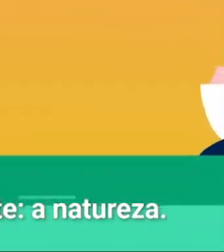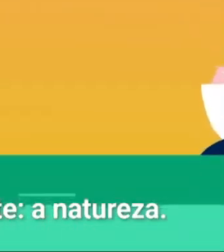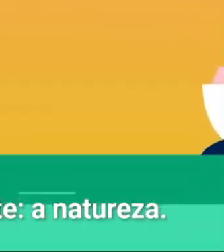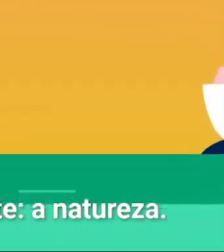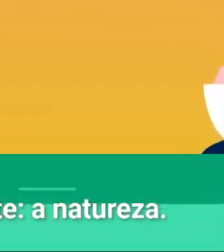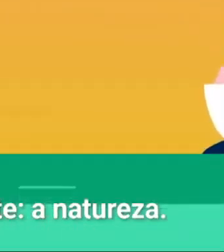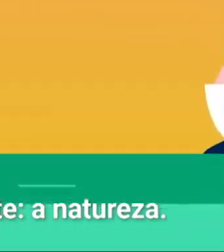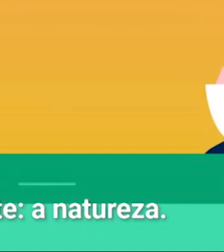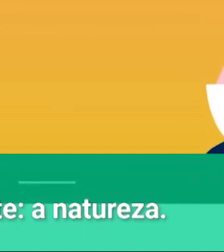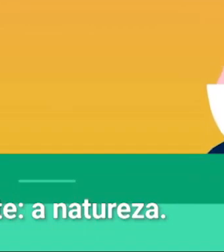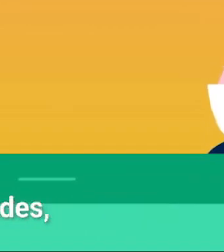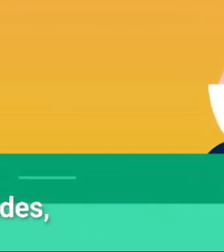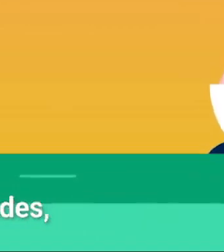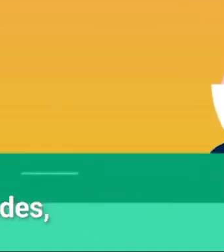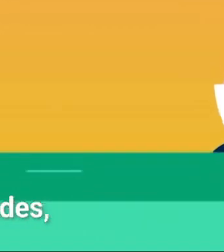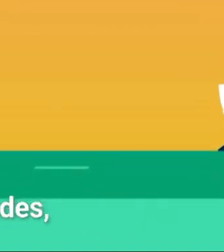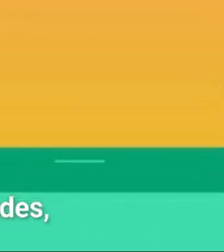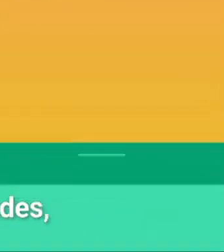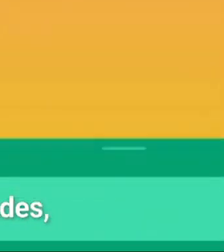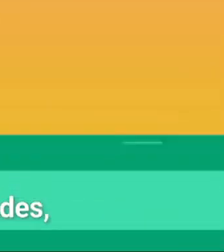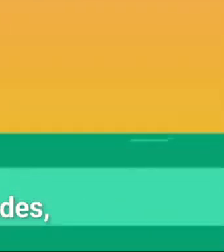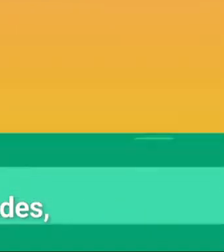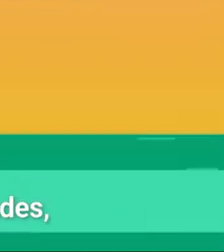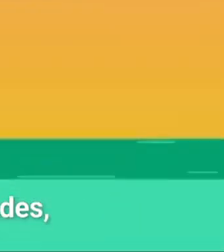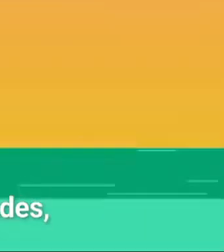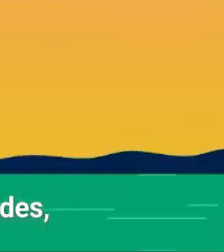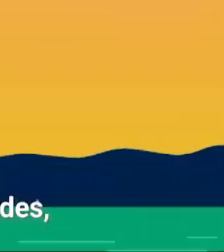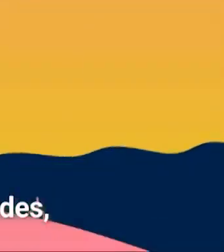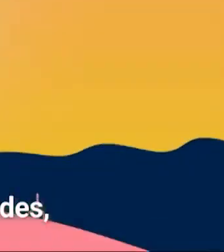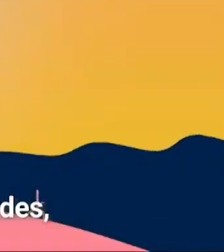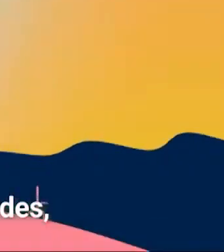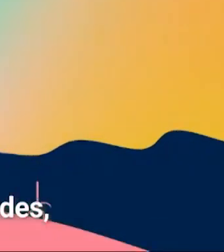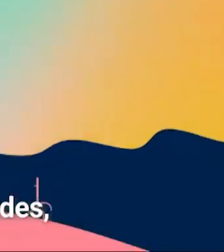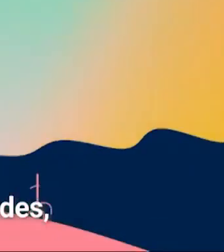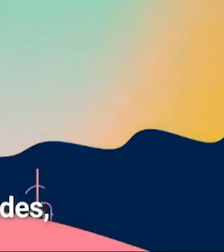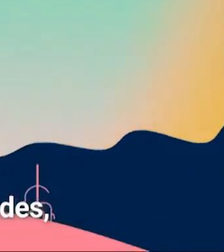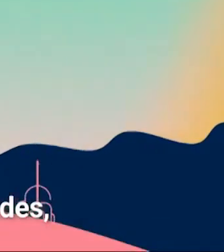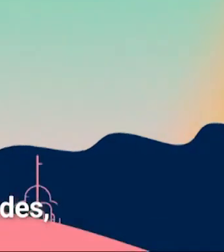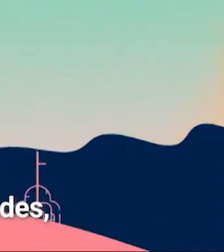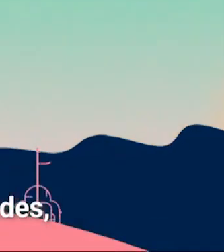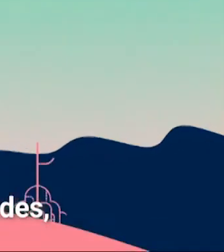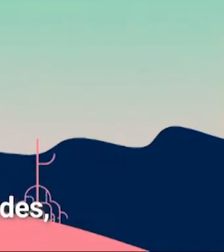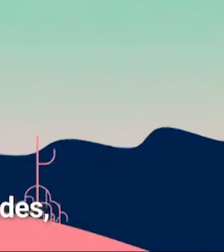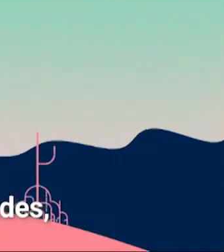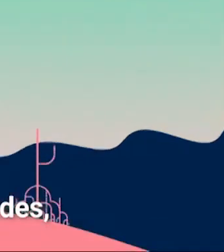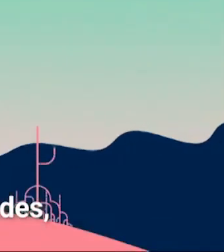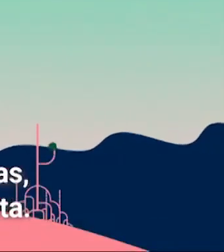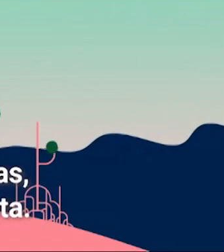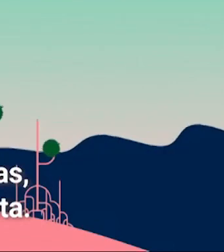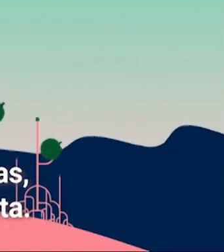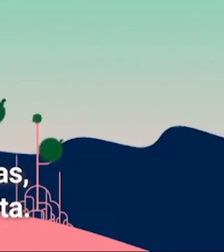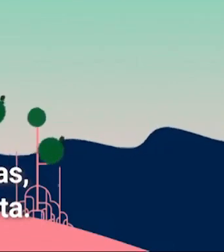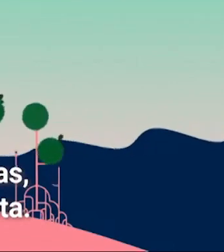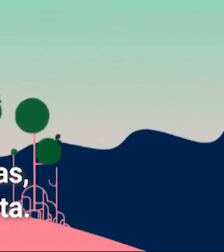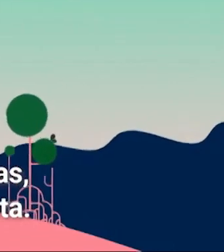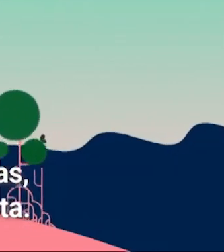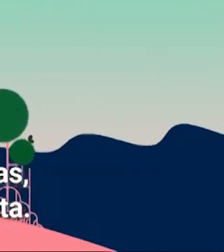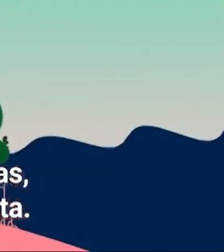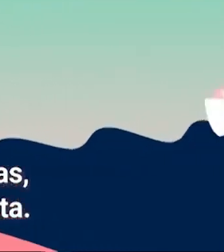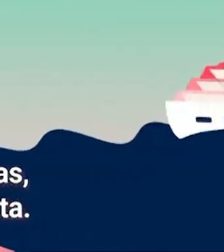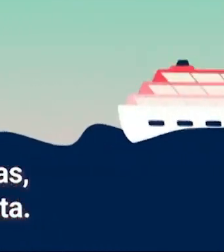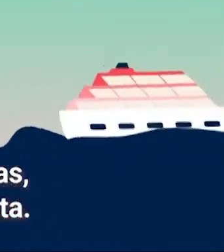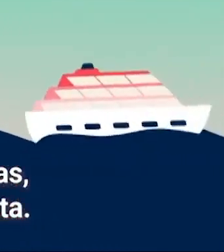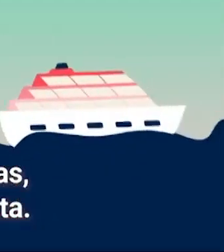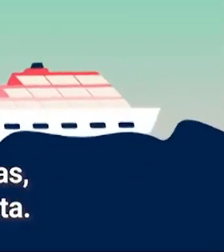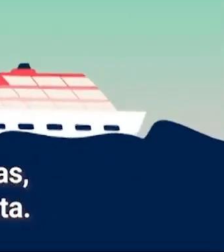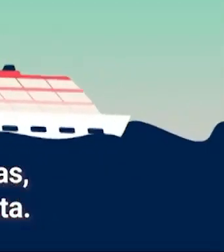solution: nature. For example, planting mangrove forests defends against coastal flooding and storm surges. Mangroves weaken the